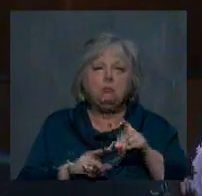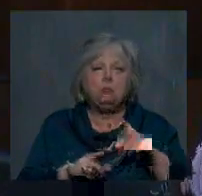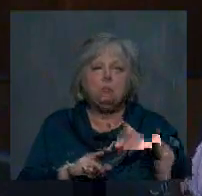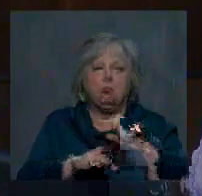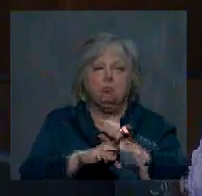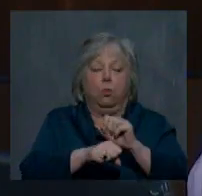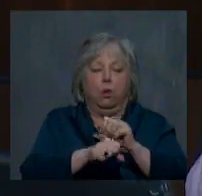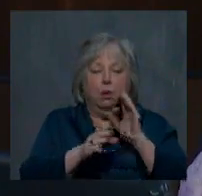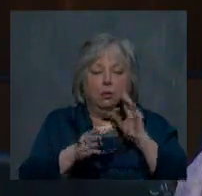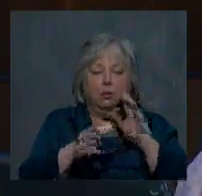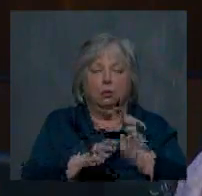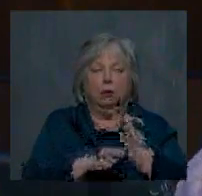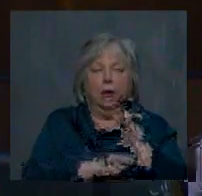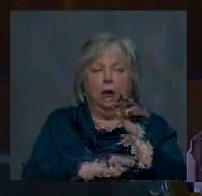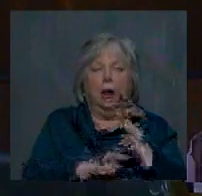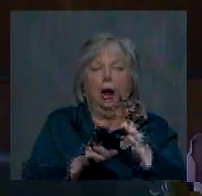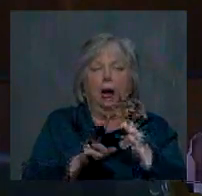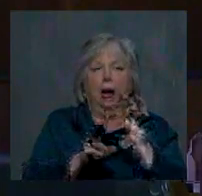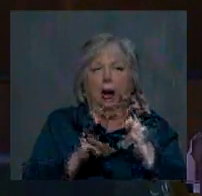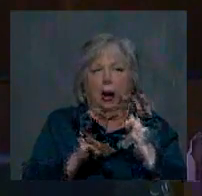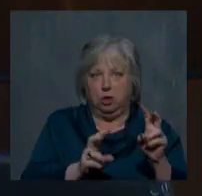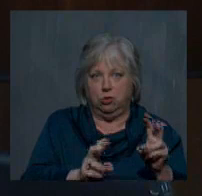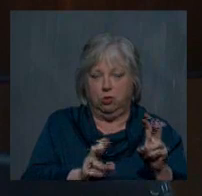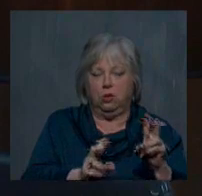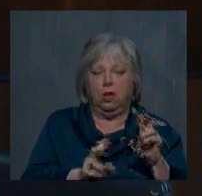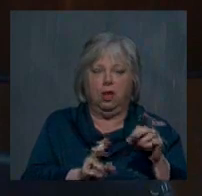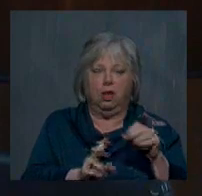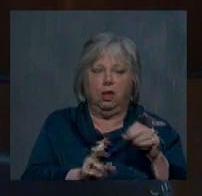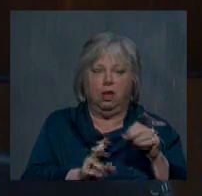Education issue. You mentioned about the